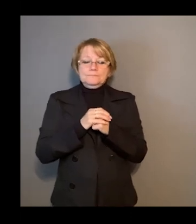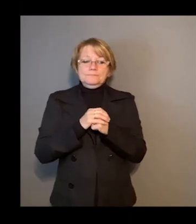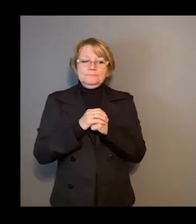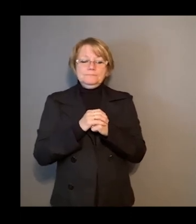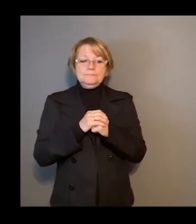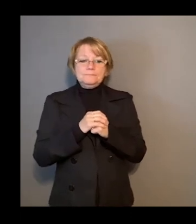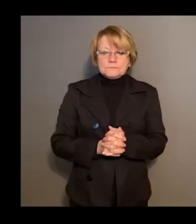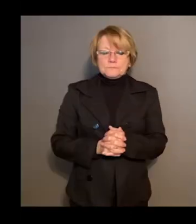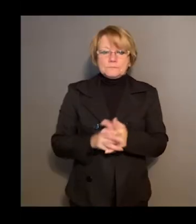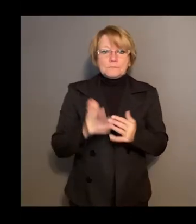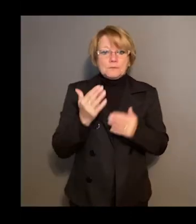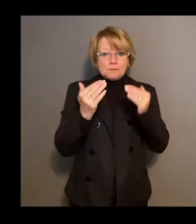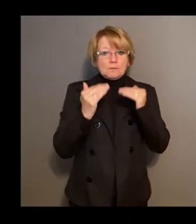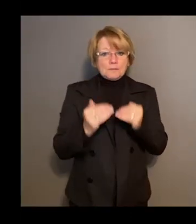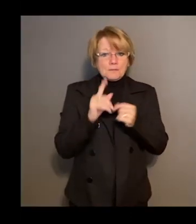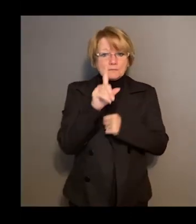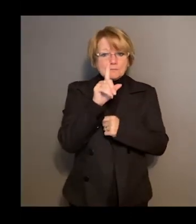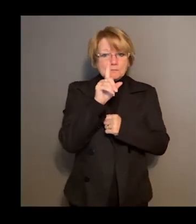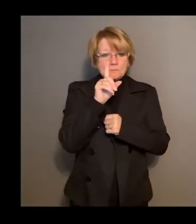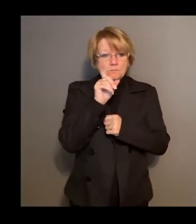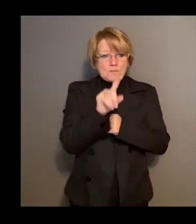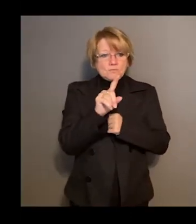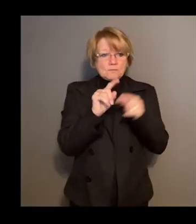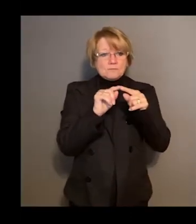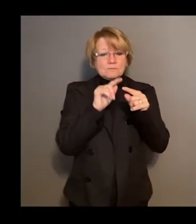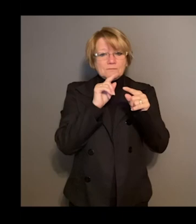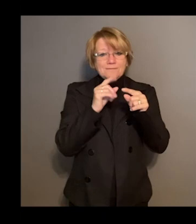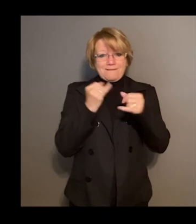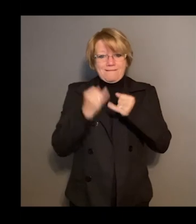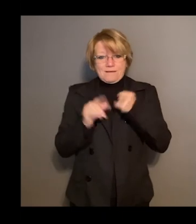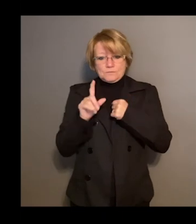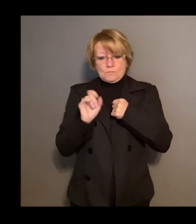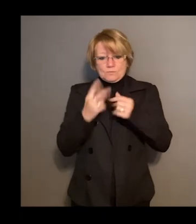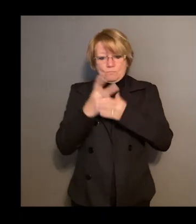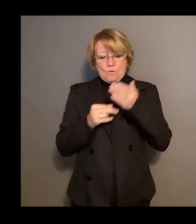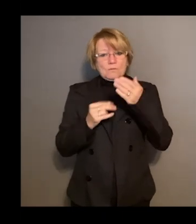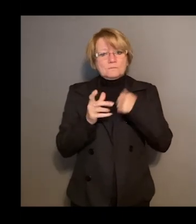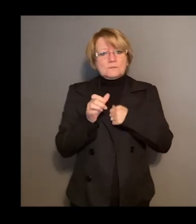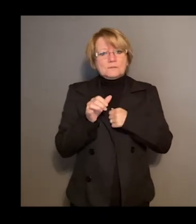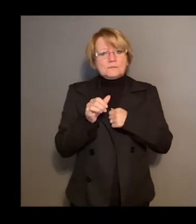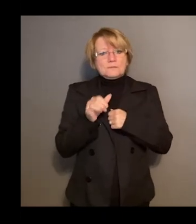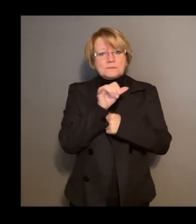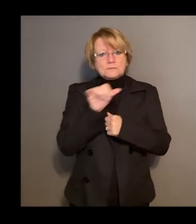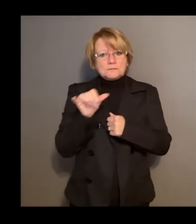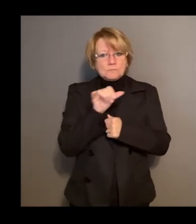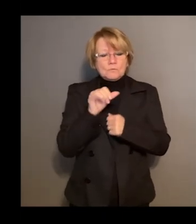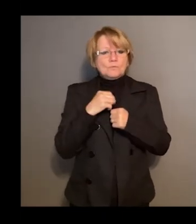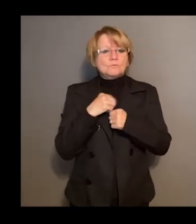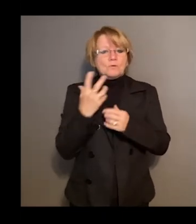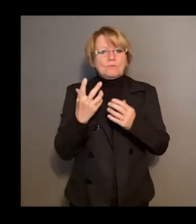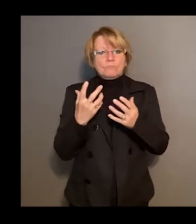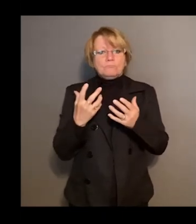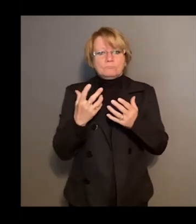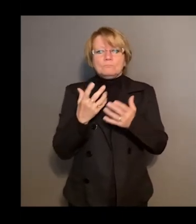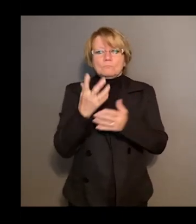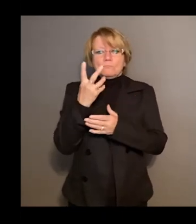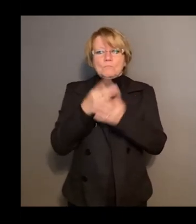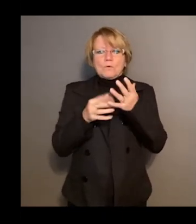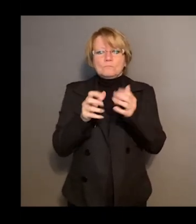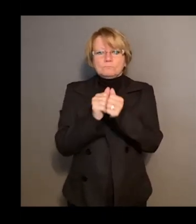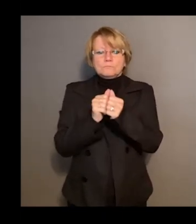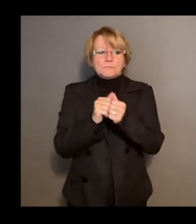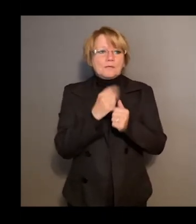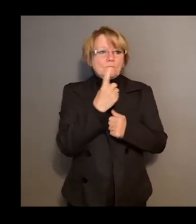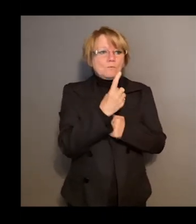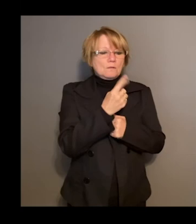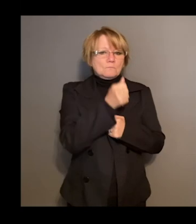I'm gonna move on to the next question because it's kind of very similar to that last one, and then I'm gonna combine these two. They're one's